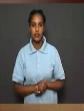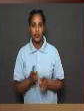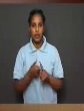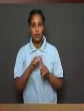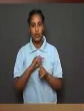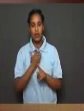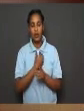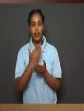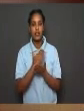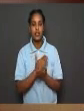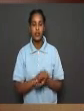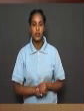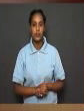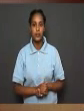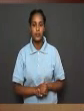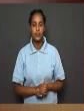Let's get back to our lesson.